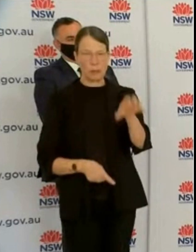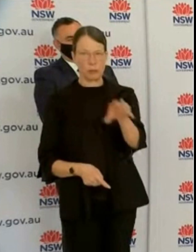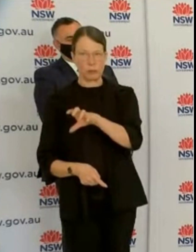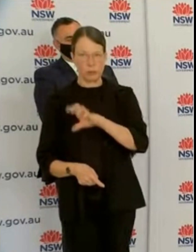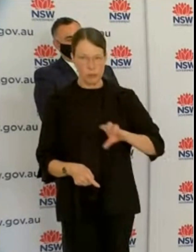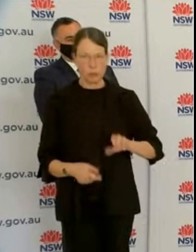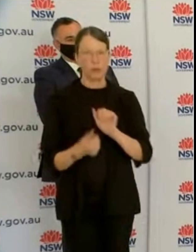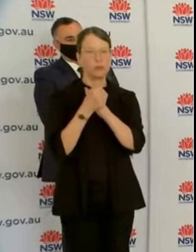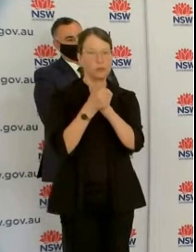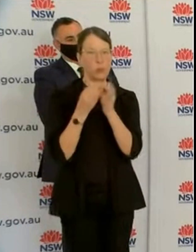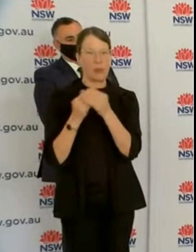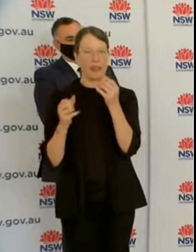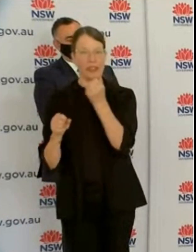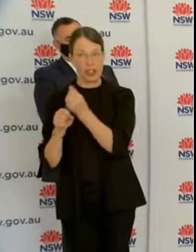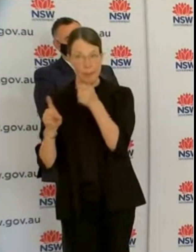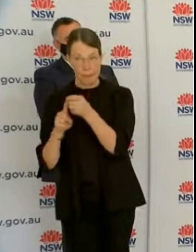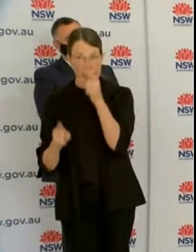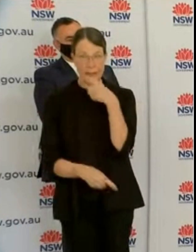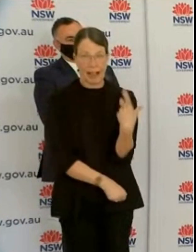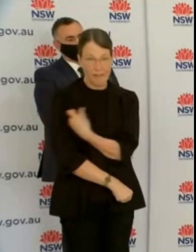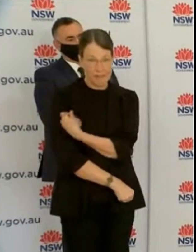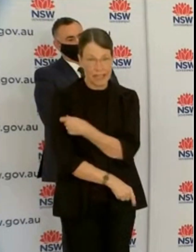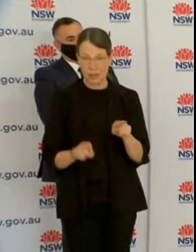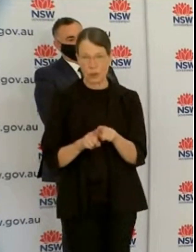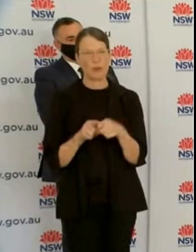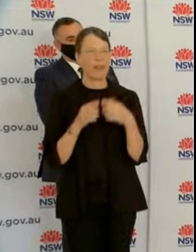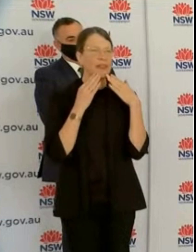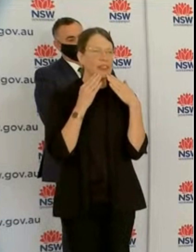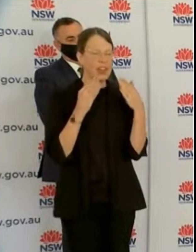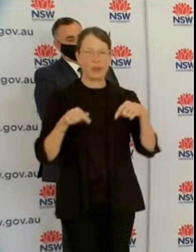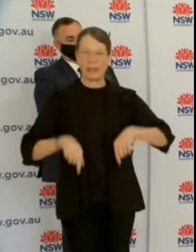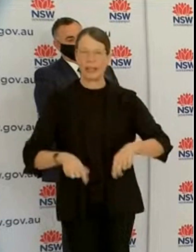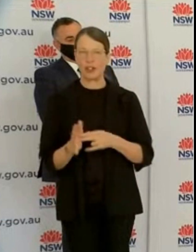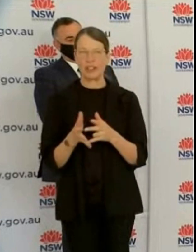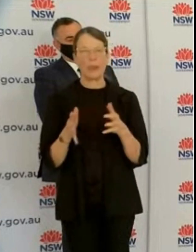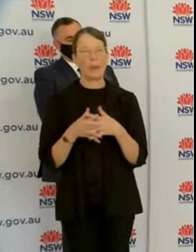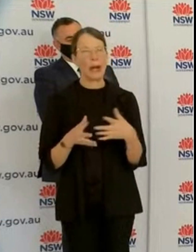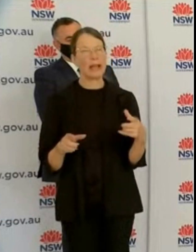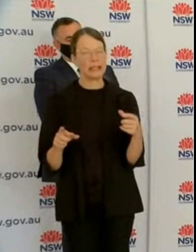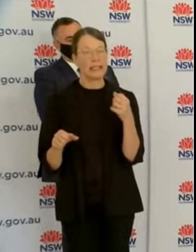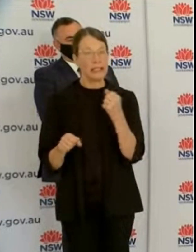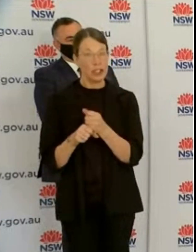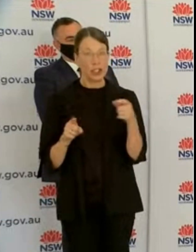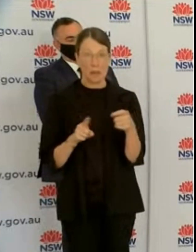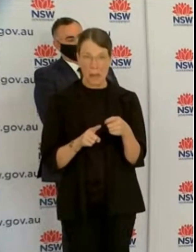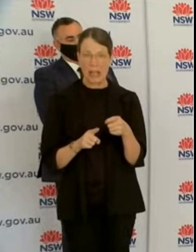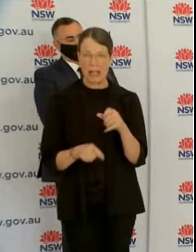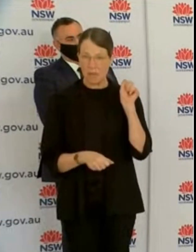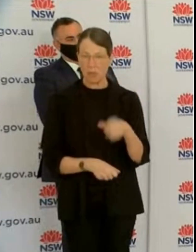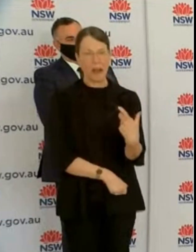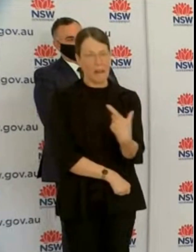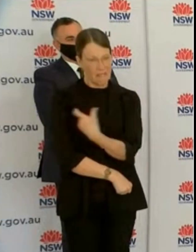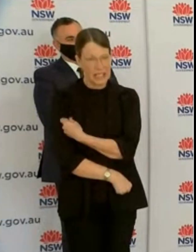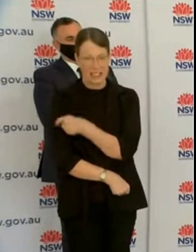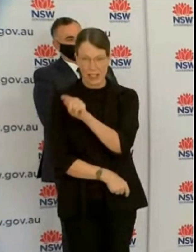don't have as strong a GP network as we do, and I really want to thank the GPs who've been consistently working with us. They've been delivering a lot